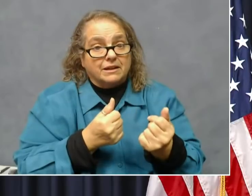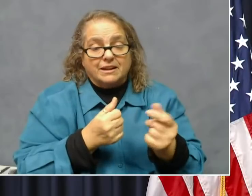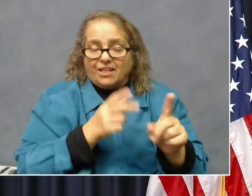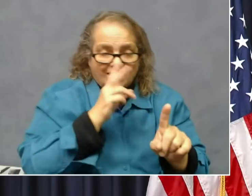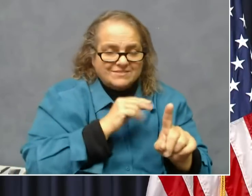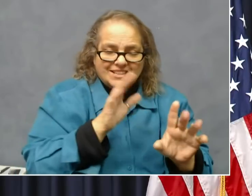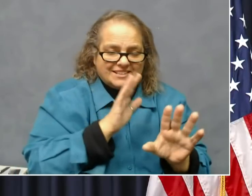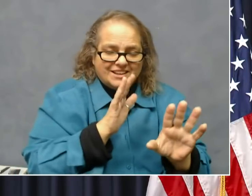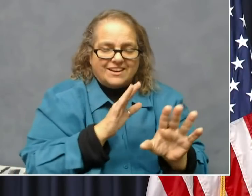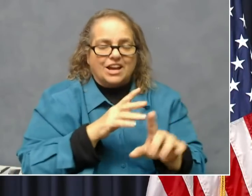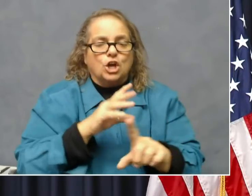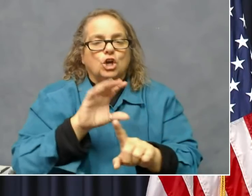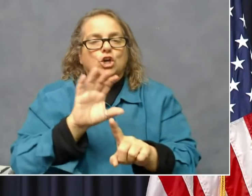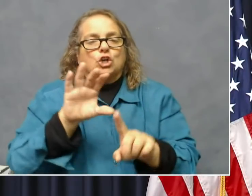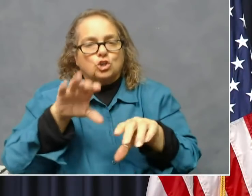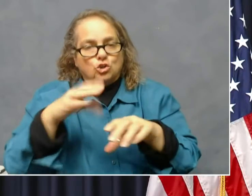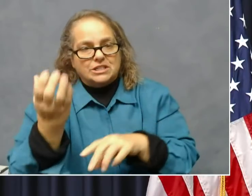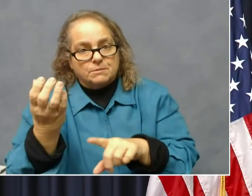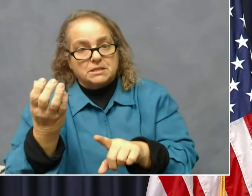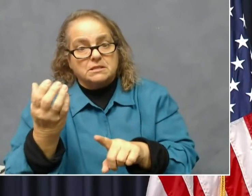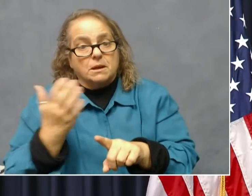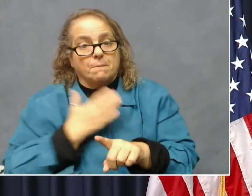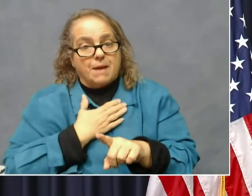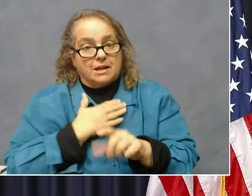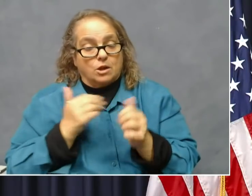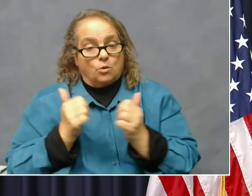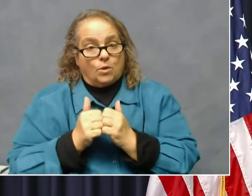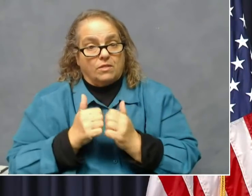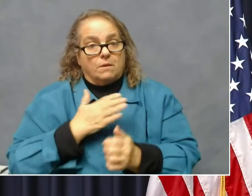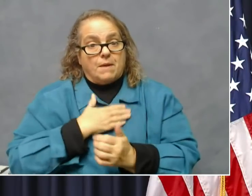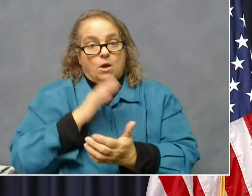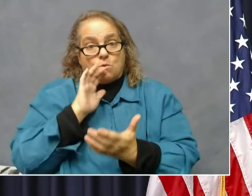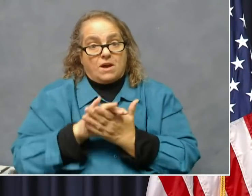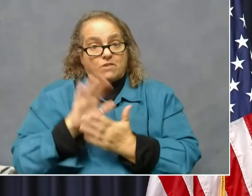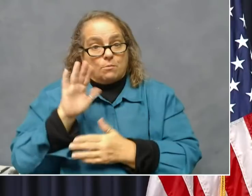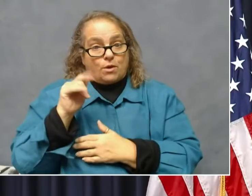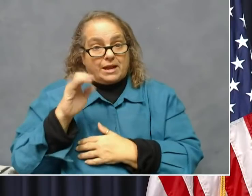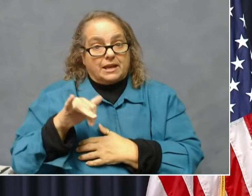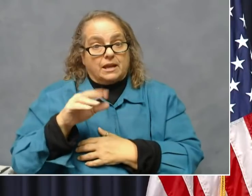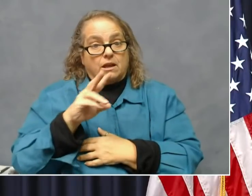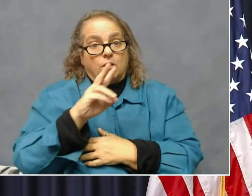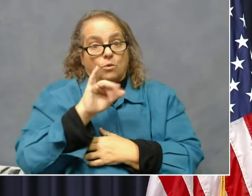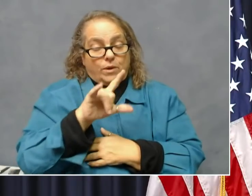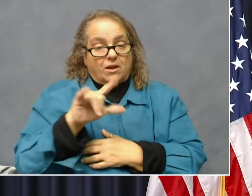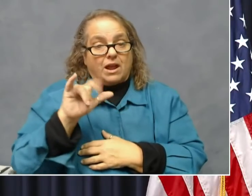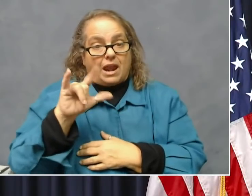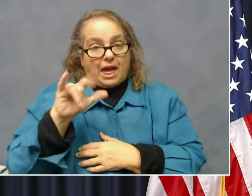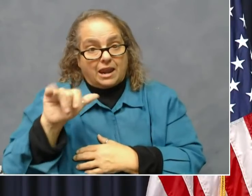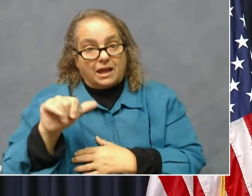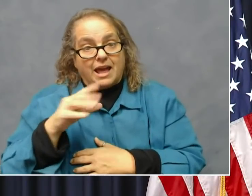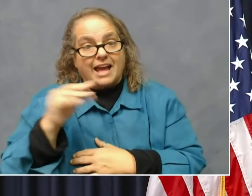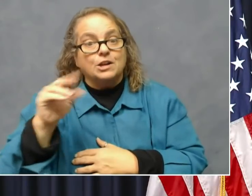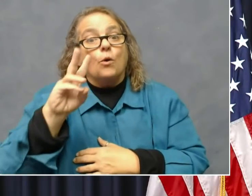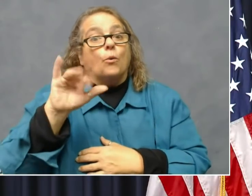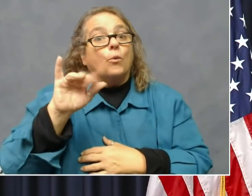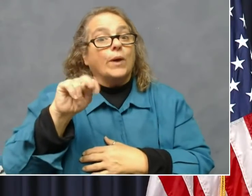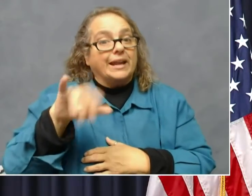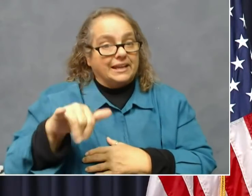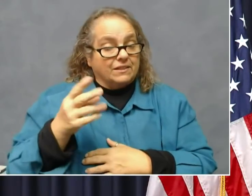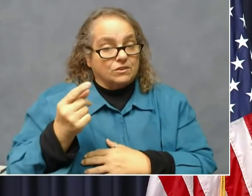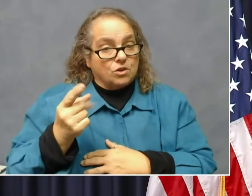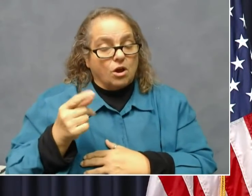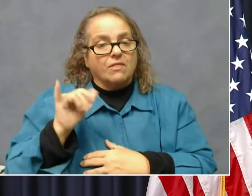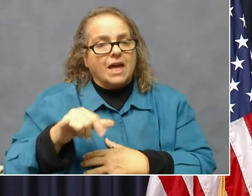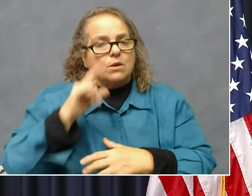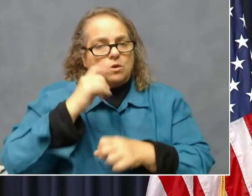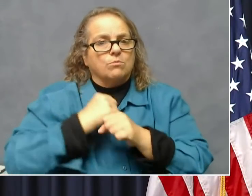Christmas. Mine will be with Brittany, Will, and Lila, and of course, Winnie. And that's going to protect my parents,